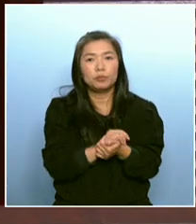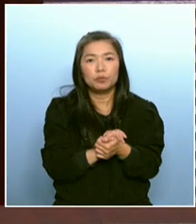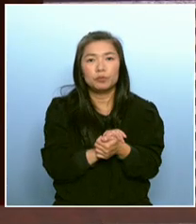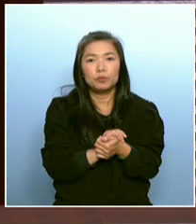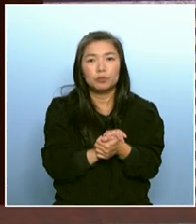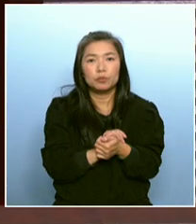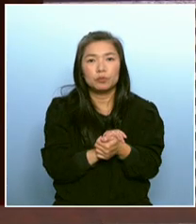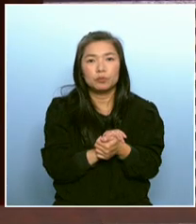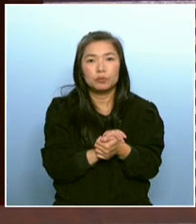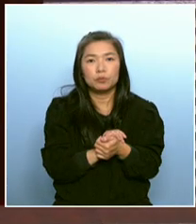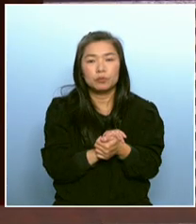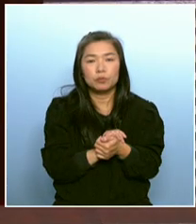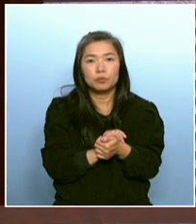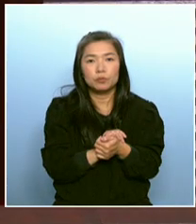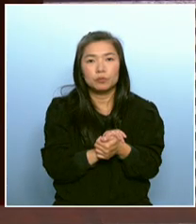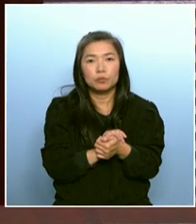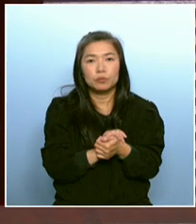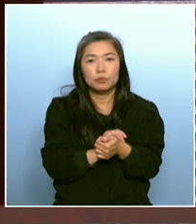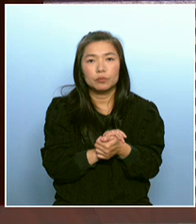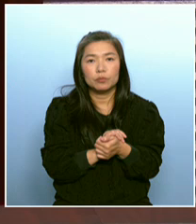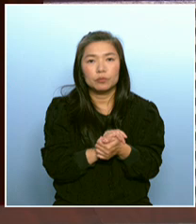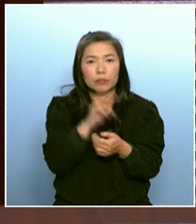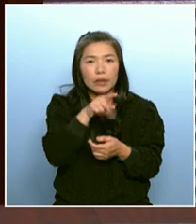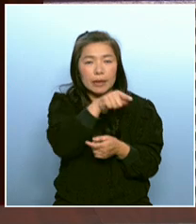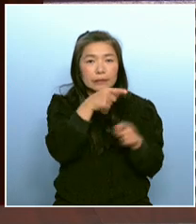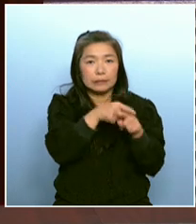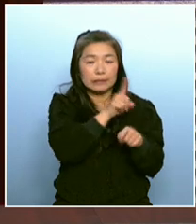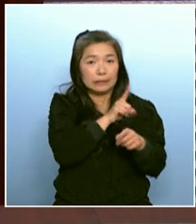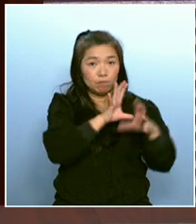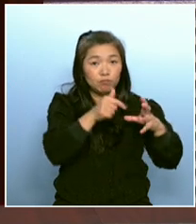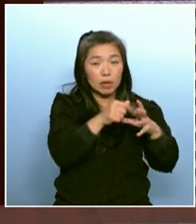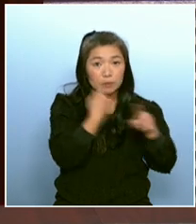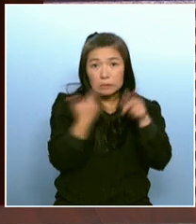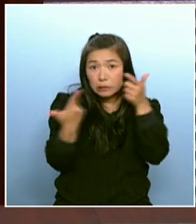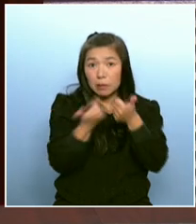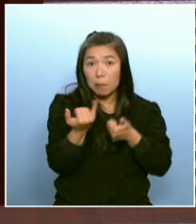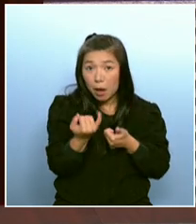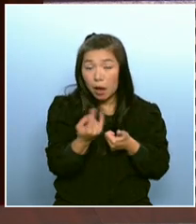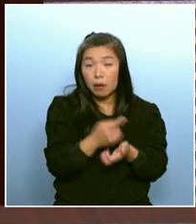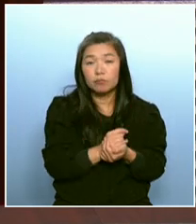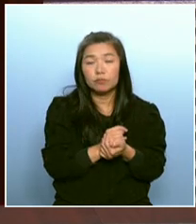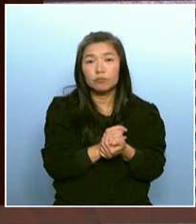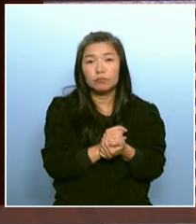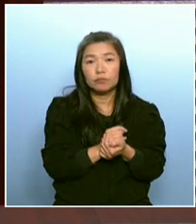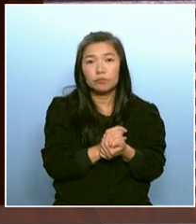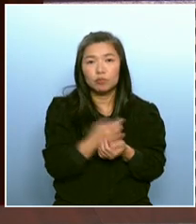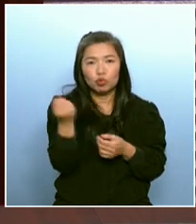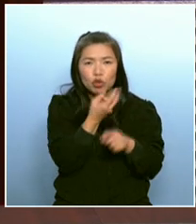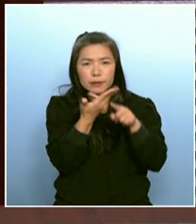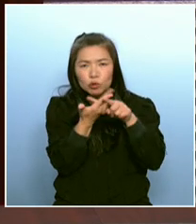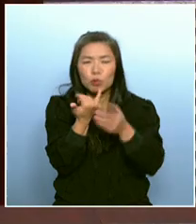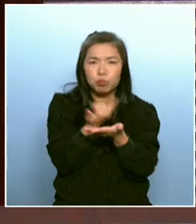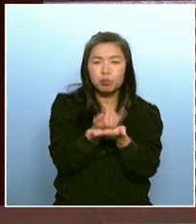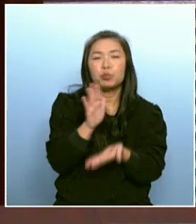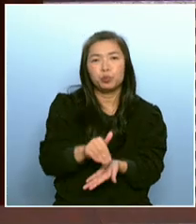their proposal. We have an assessment mechanism in place. We look at whether the applicant organization